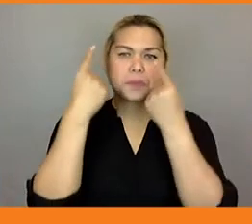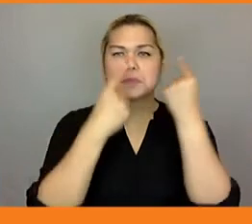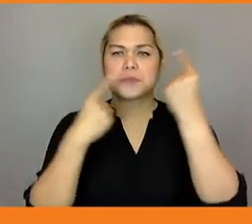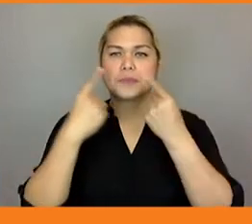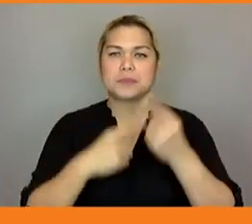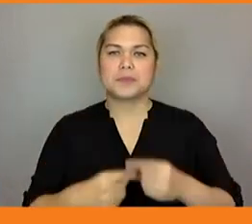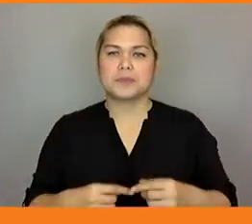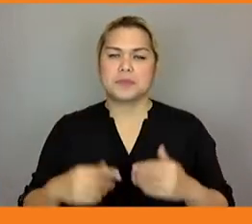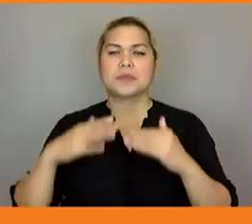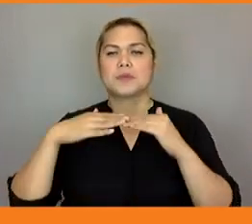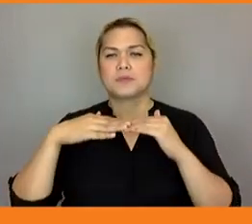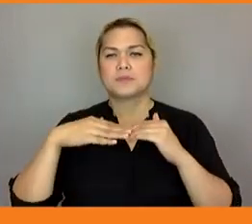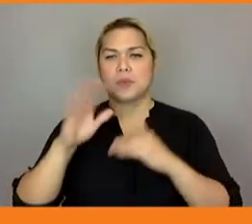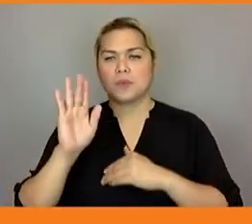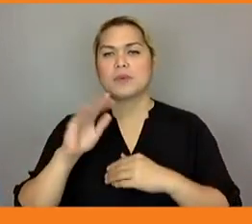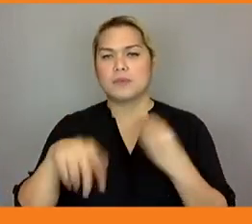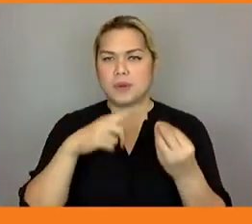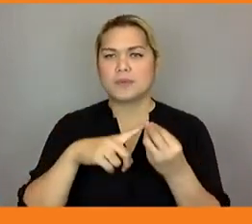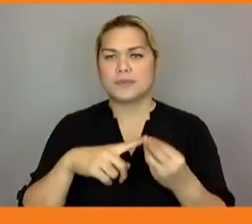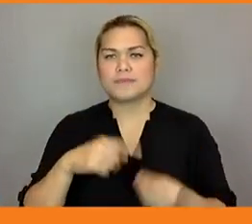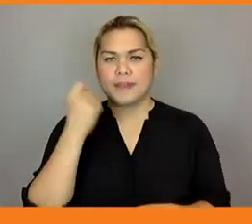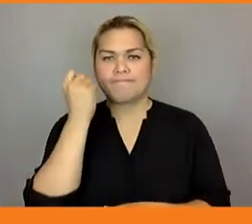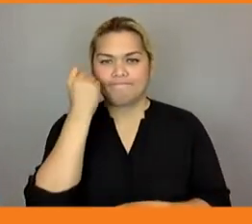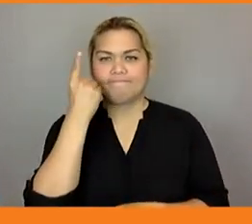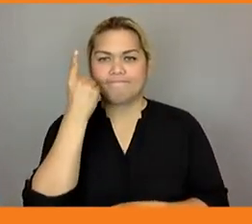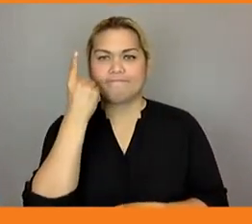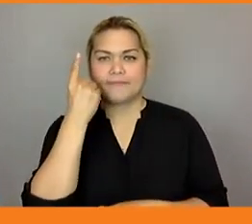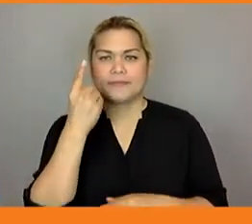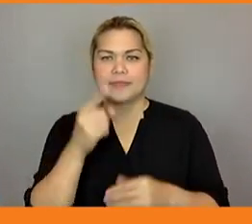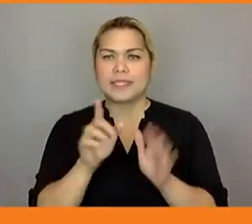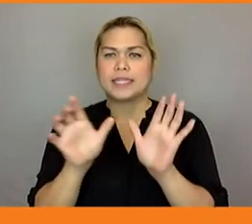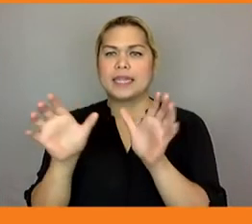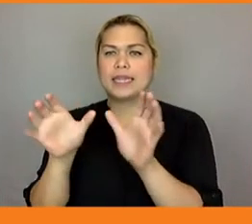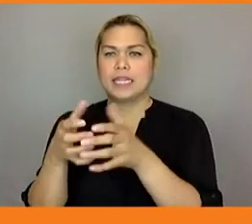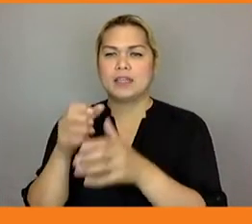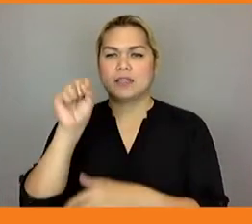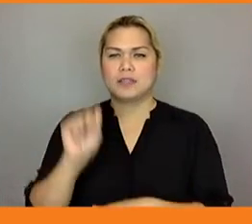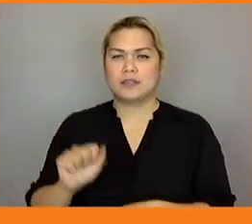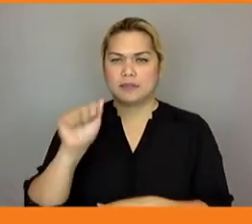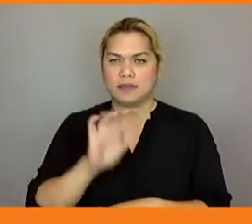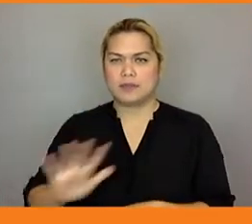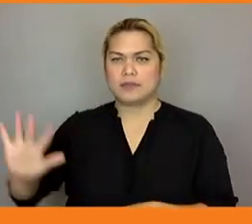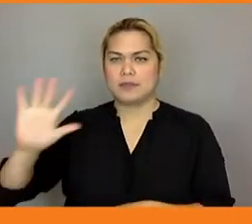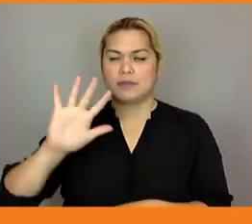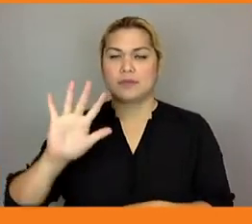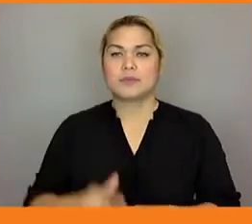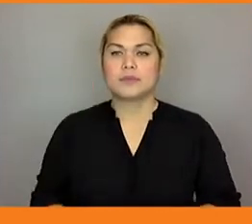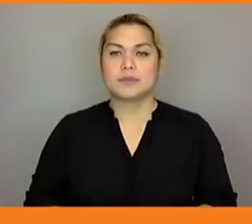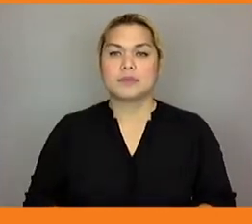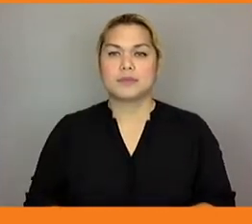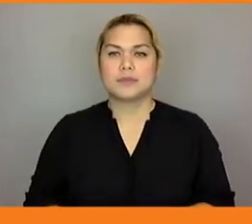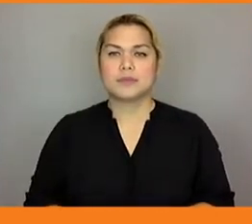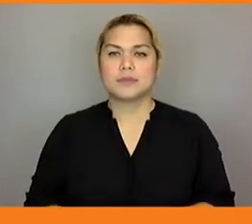I understand our teams from the South Asia Department and from the Office of Special Project Facilitator,